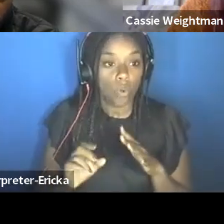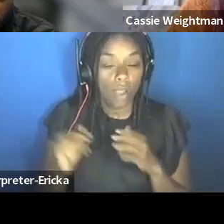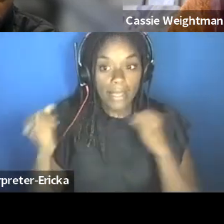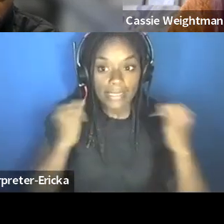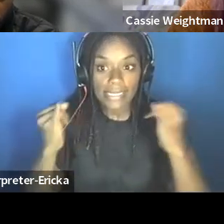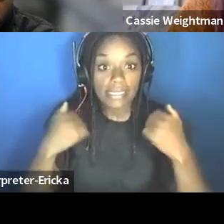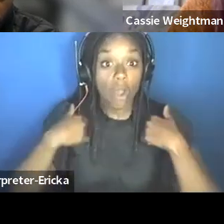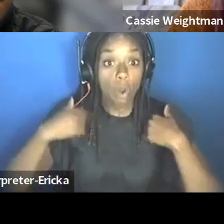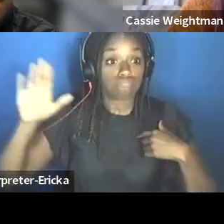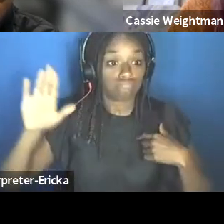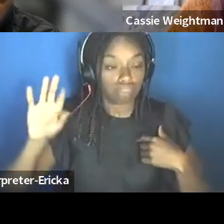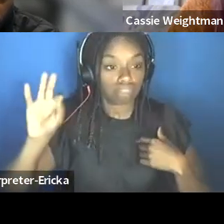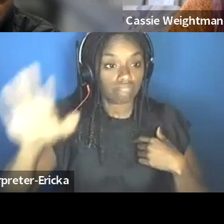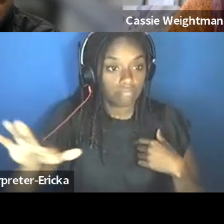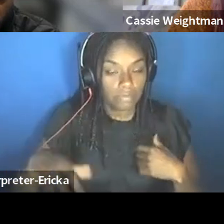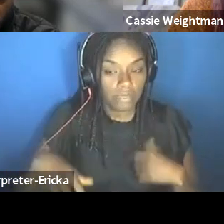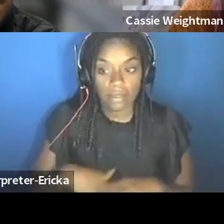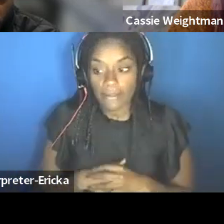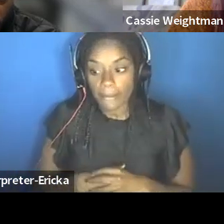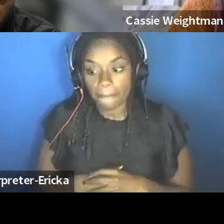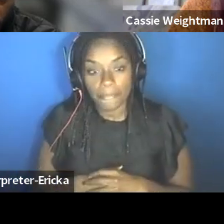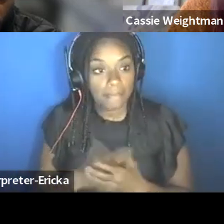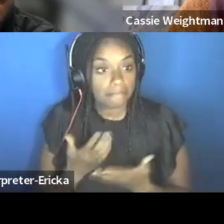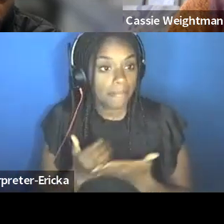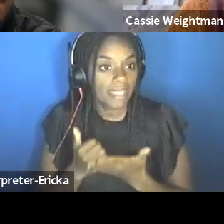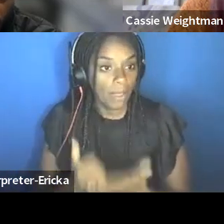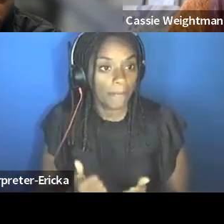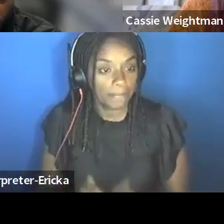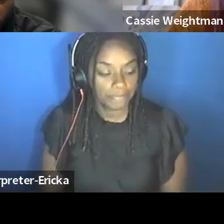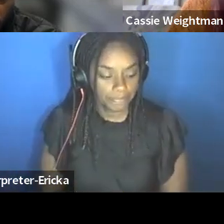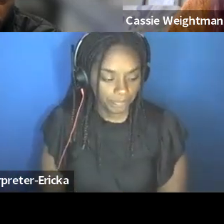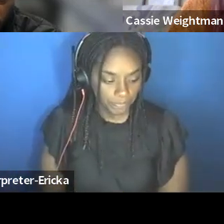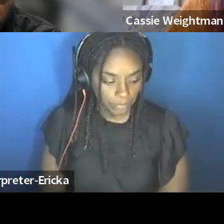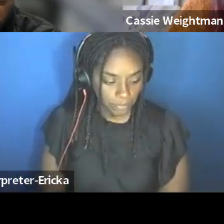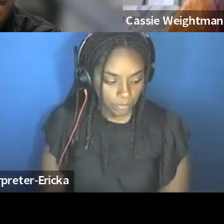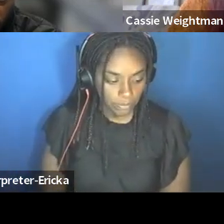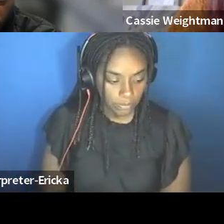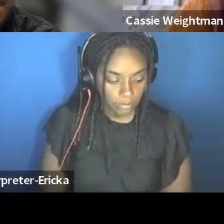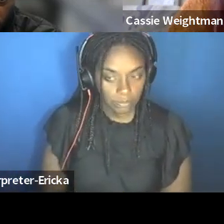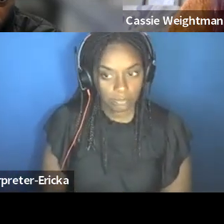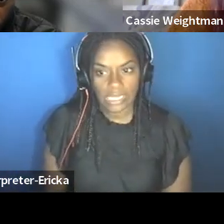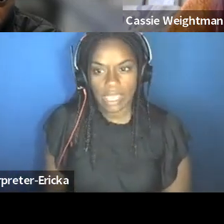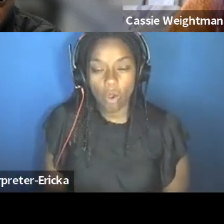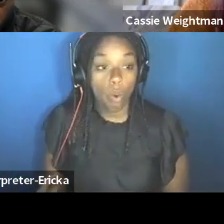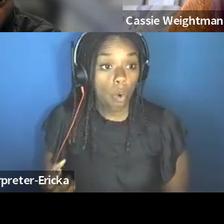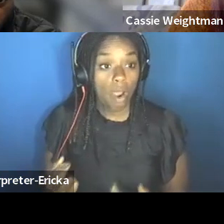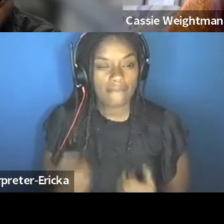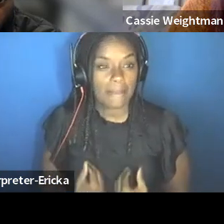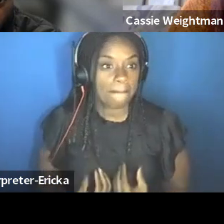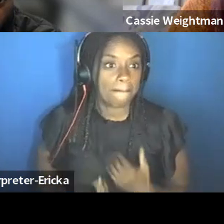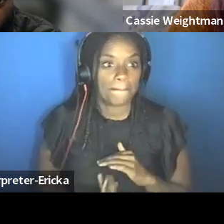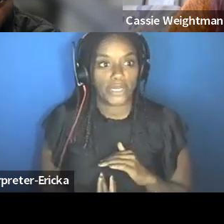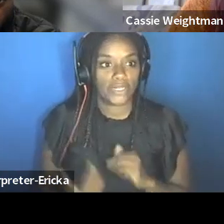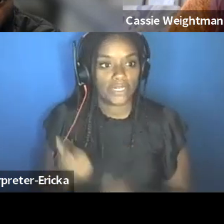I did this and I think it would be fun to duplicate? I have a question that's been kind of burning for me before we get